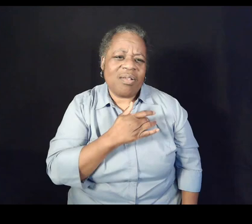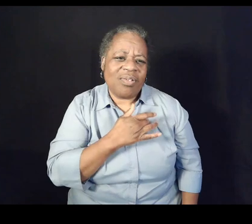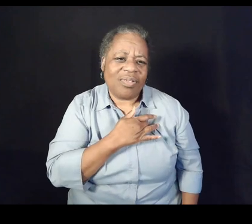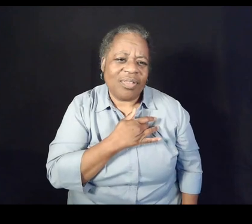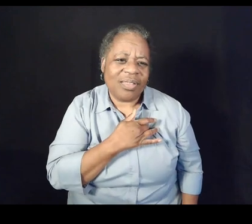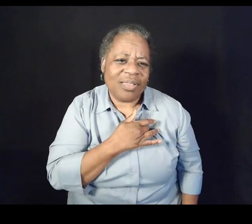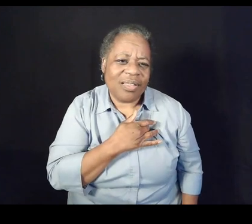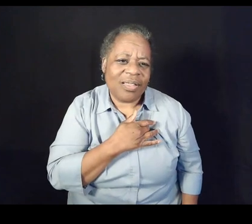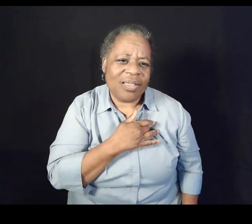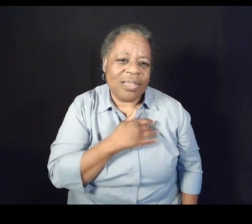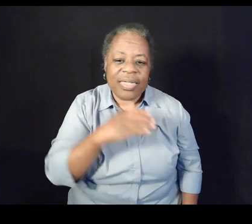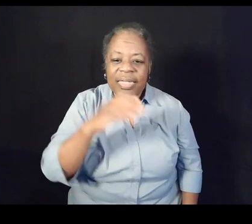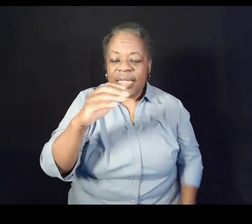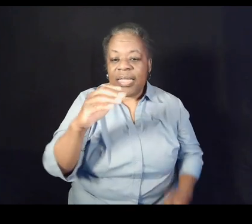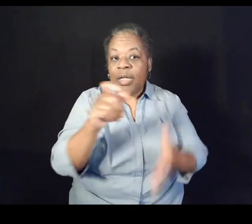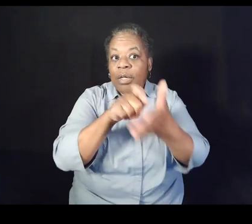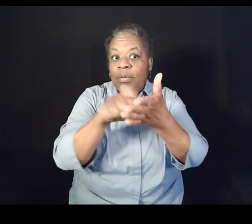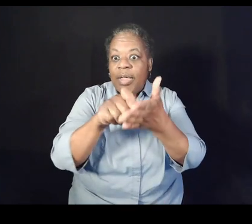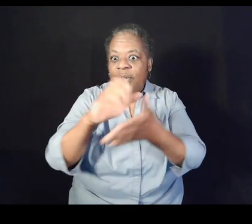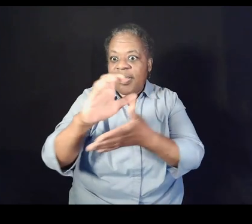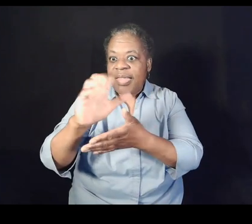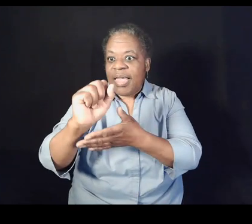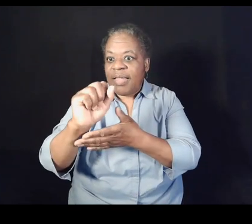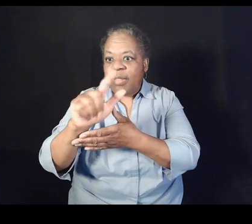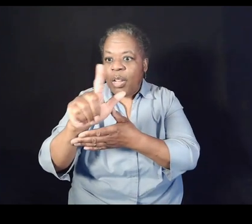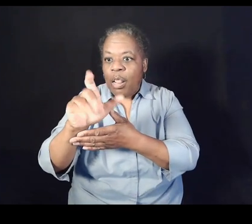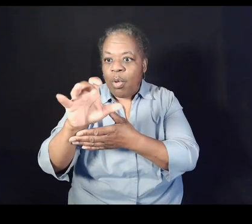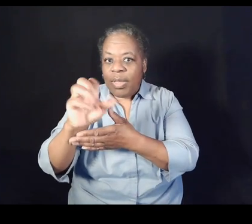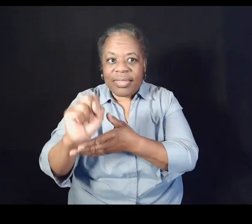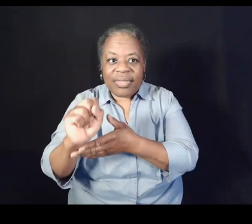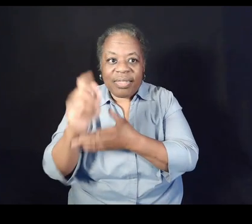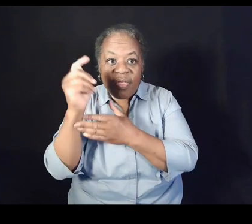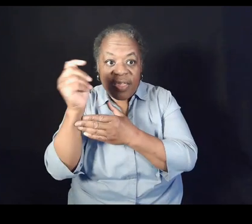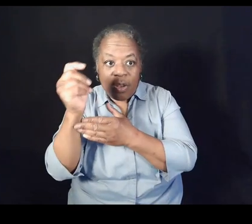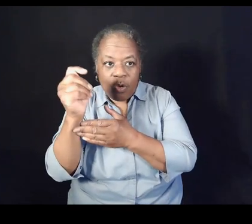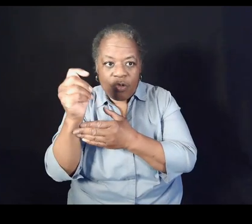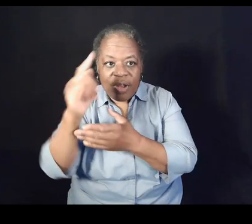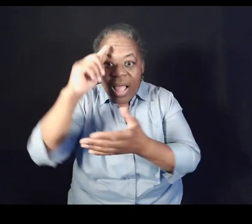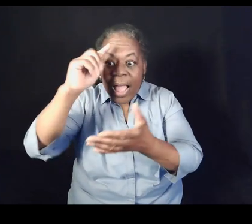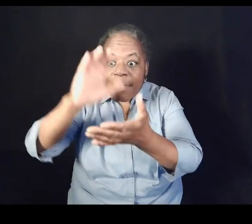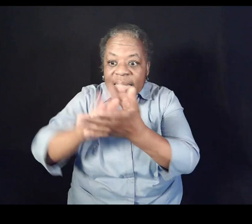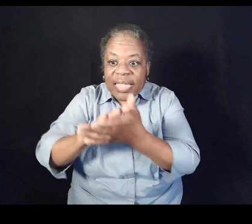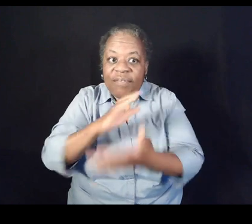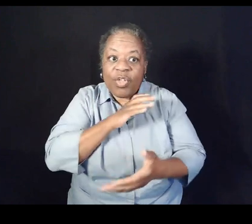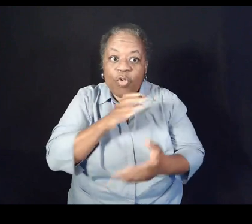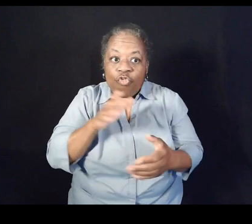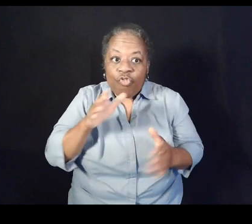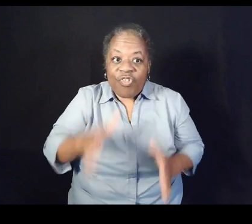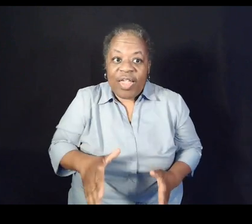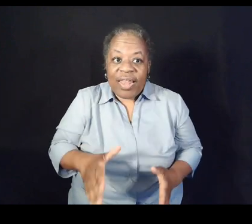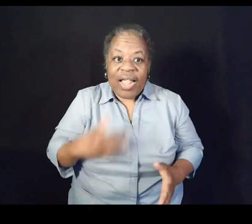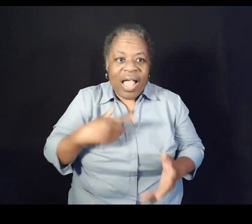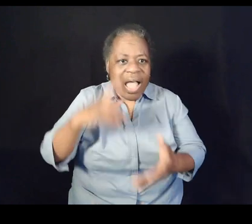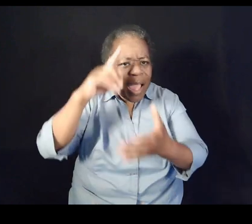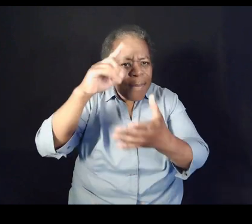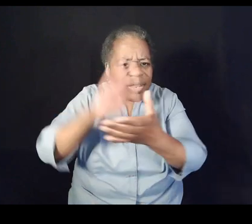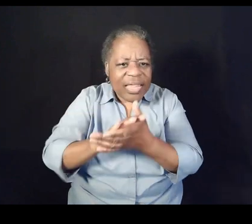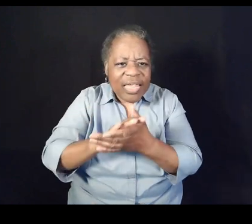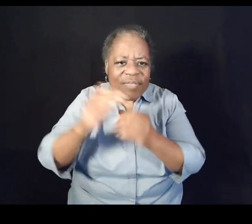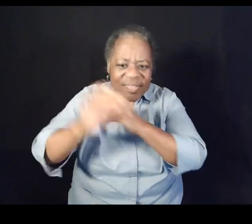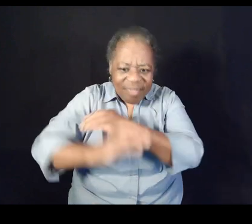As C.S. Lewis famously put it, "I believe in Christianity as I believe that the sun has